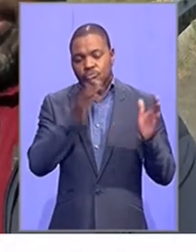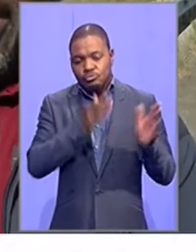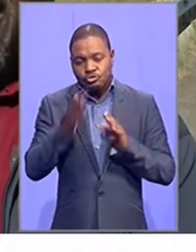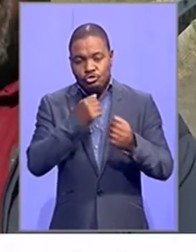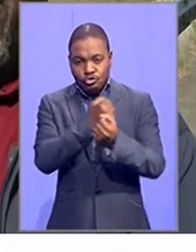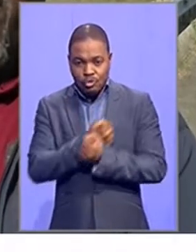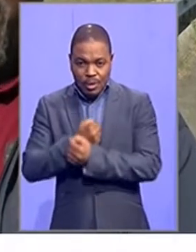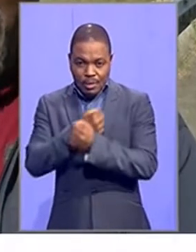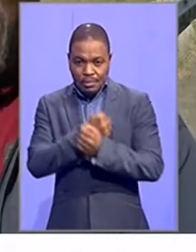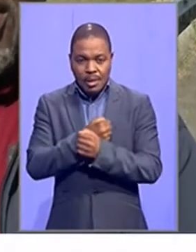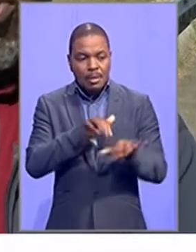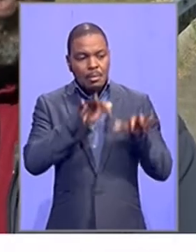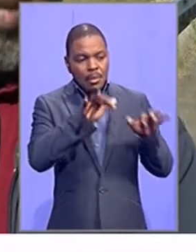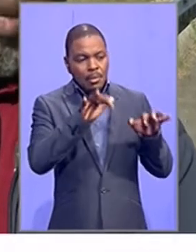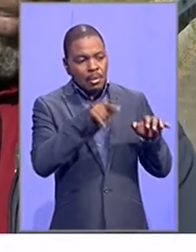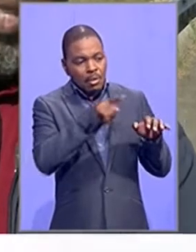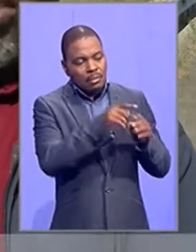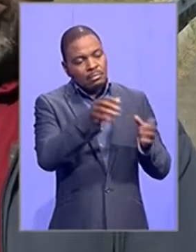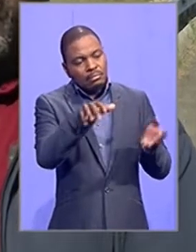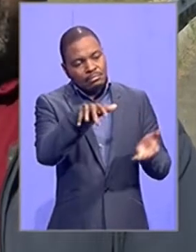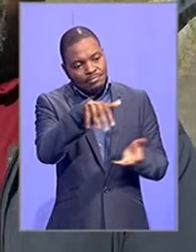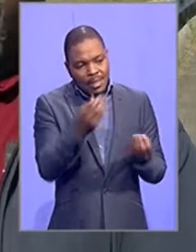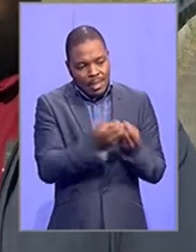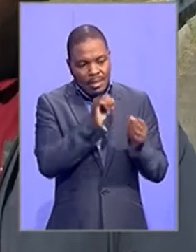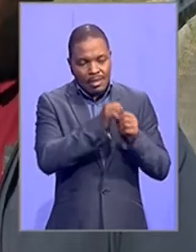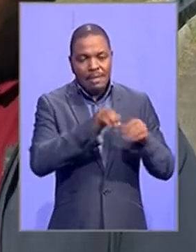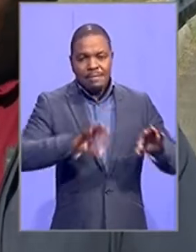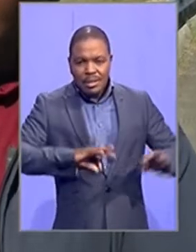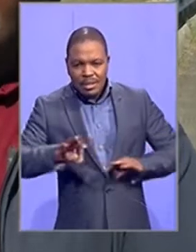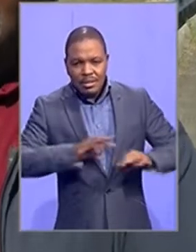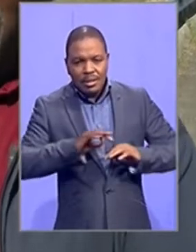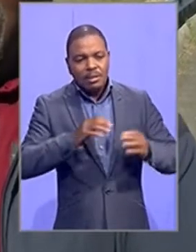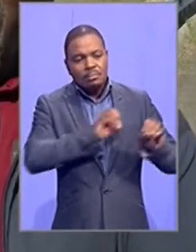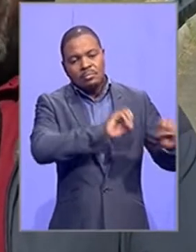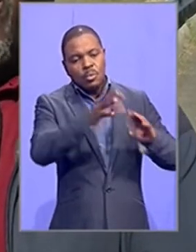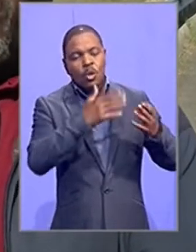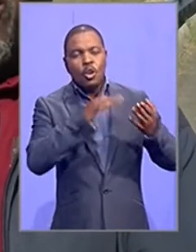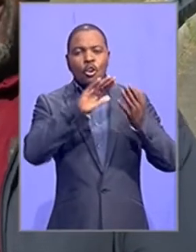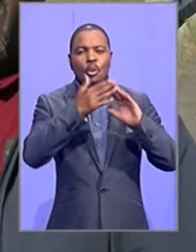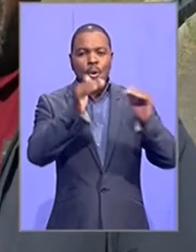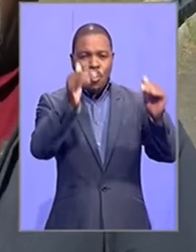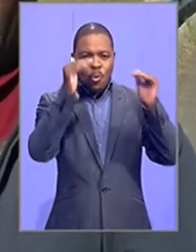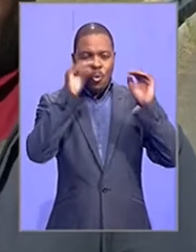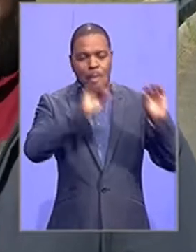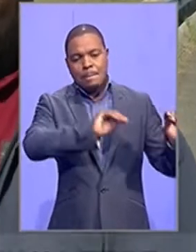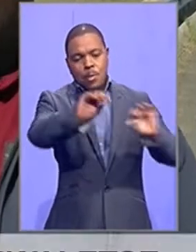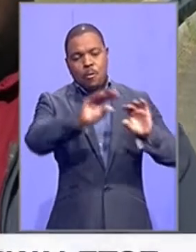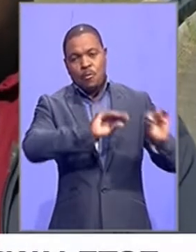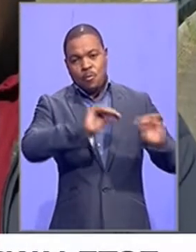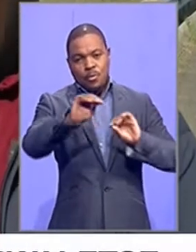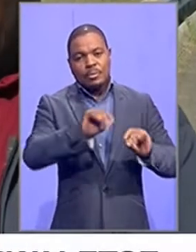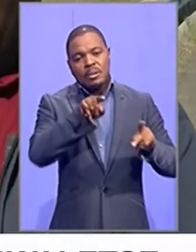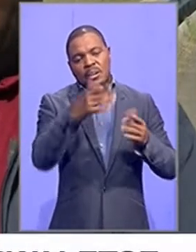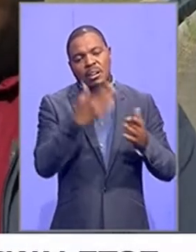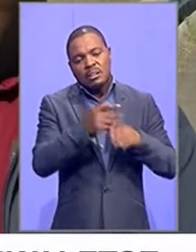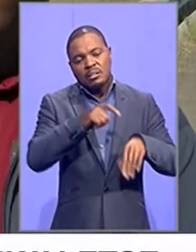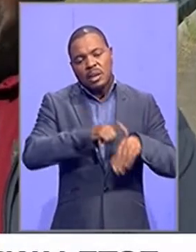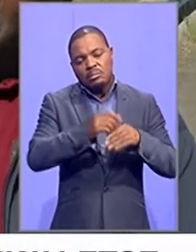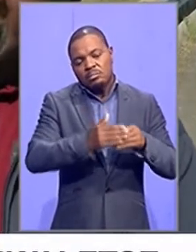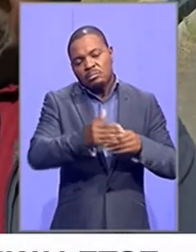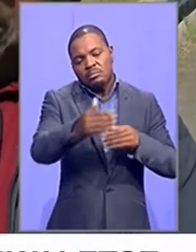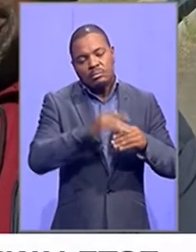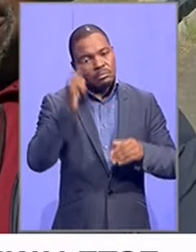take their furniture from the riverside to the community halls, where we can give them temporary shelter